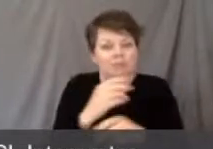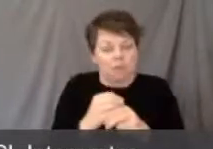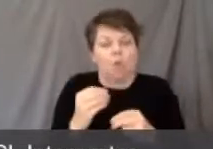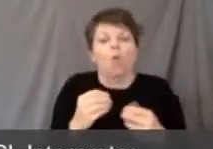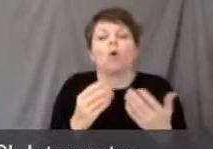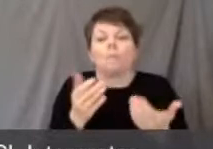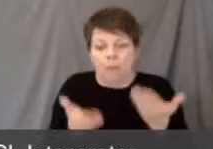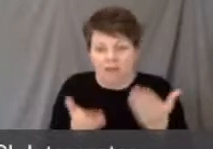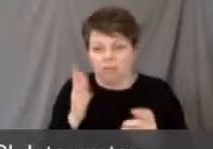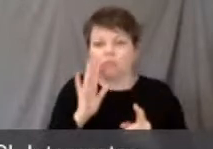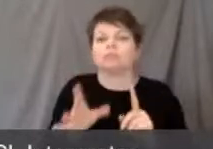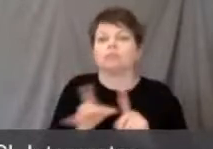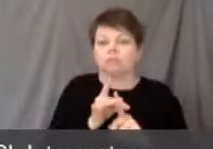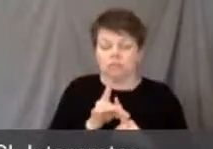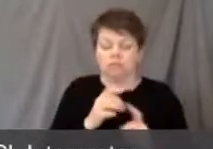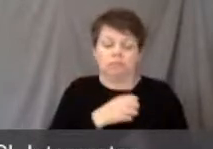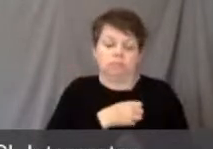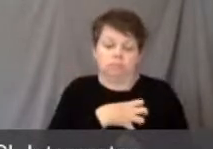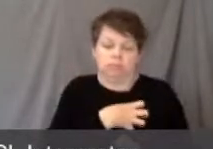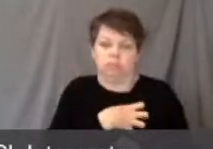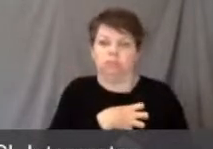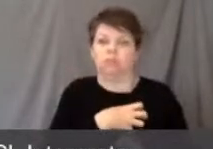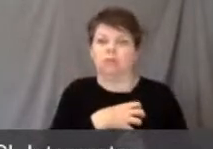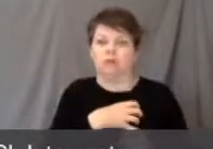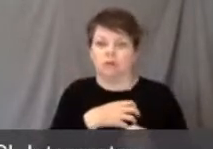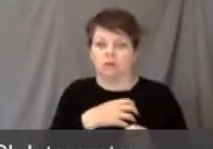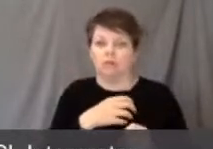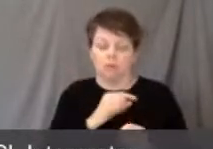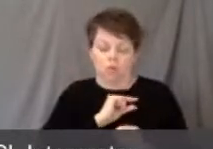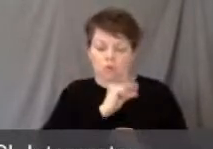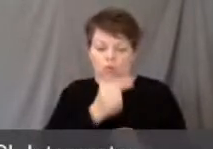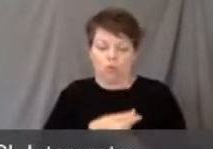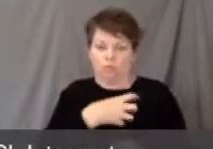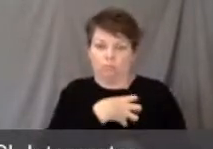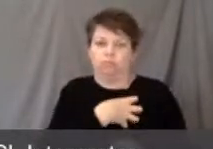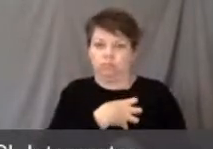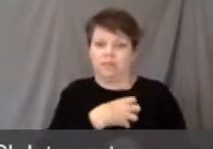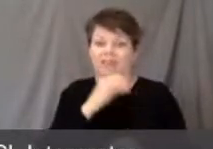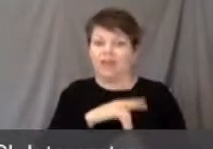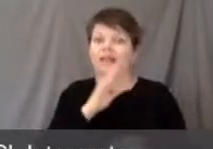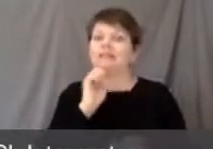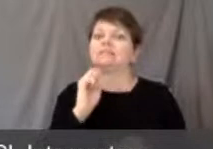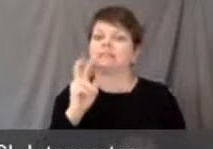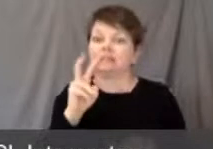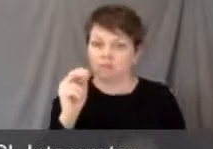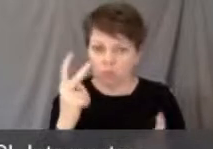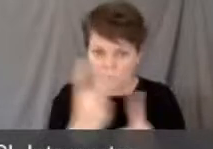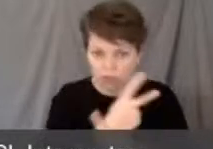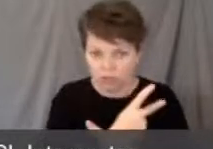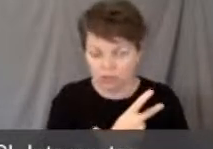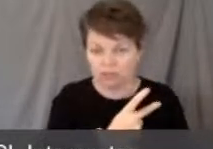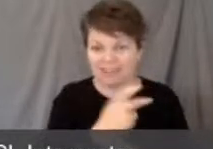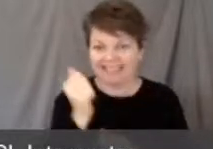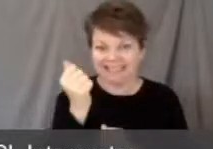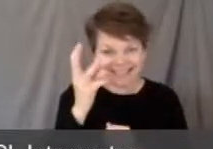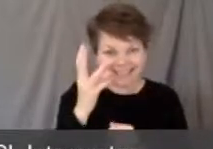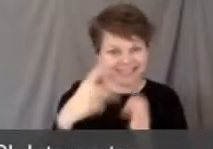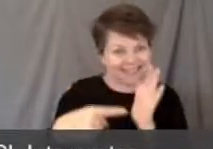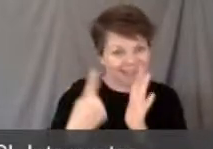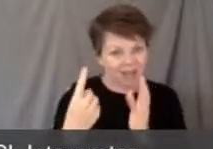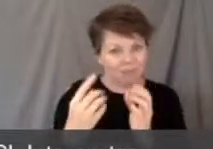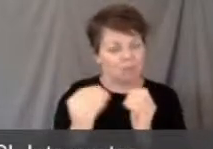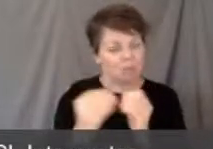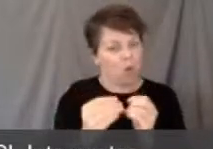get myocarditis or pericarditis. And it can typically be worse, actually. So just